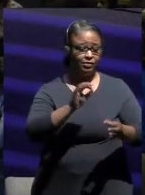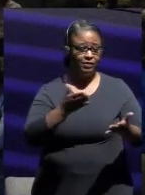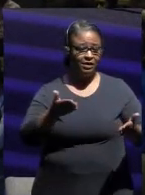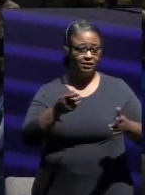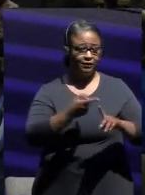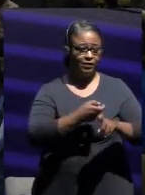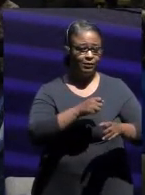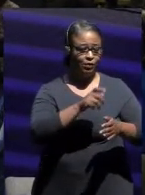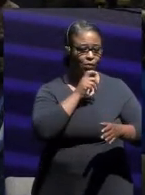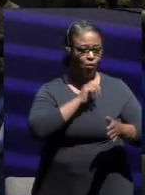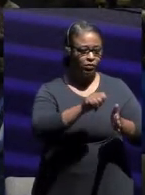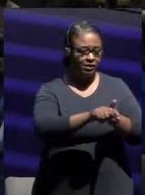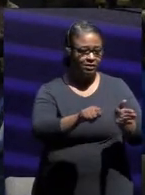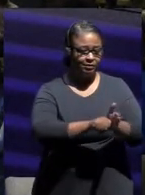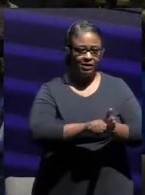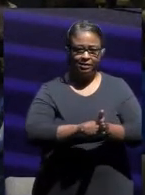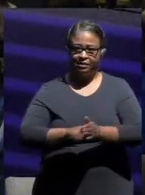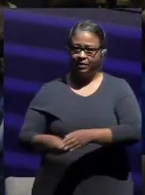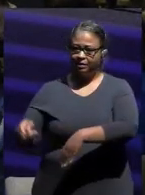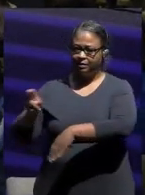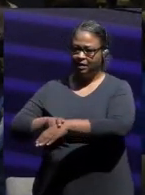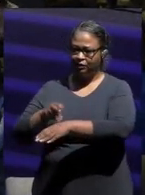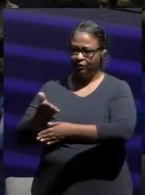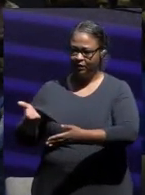Testament. And so